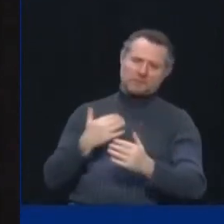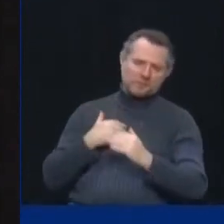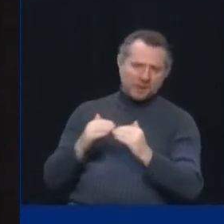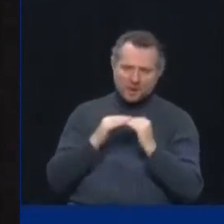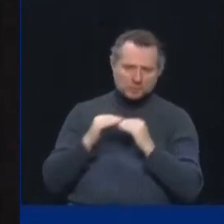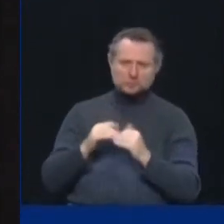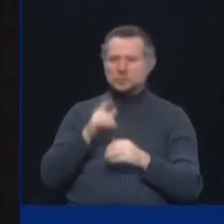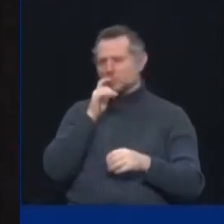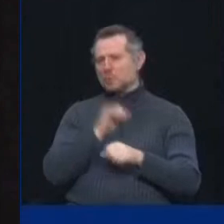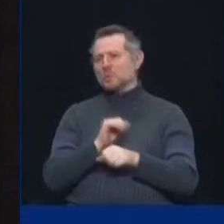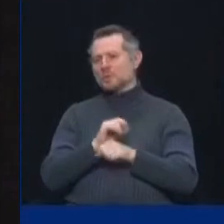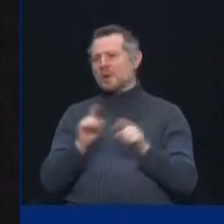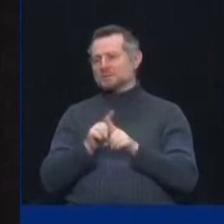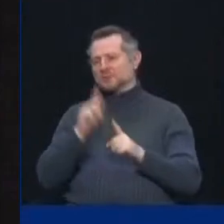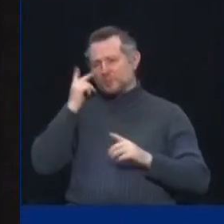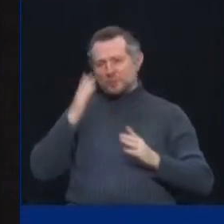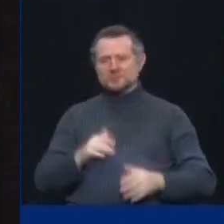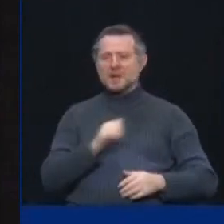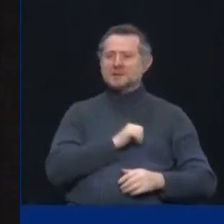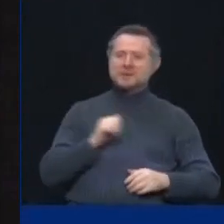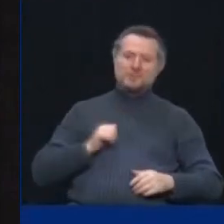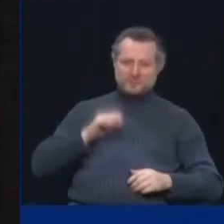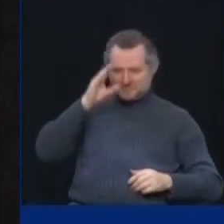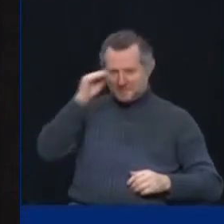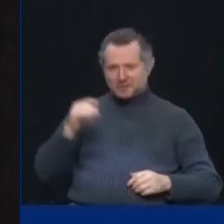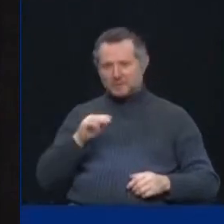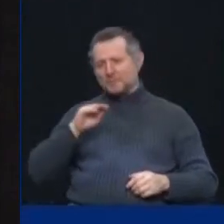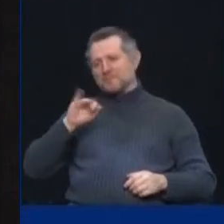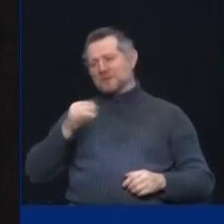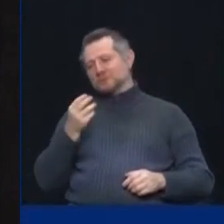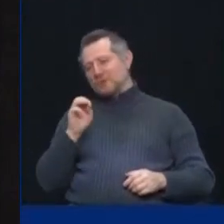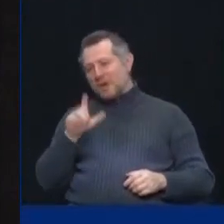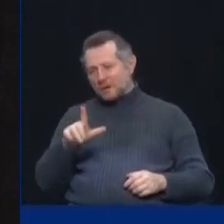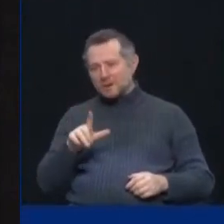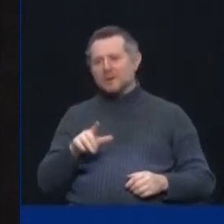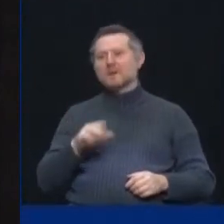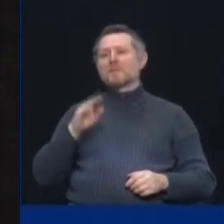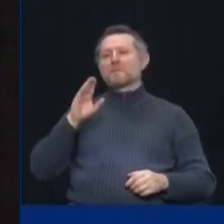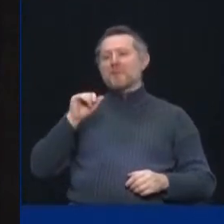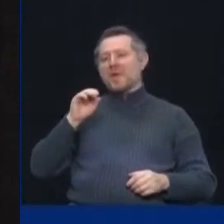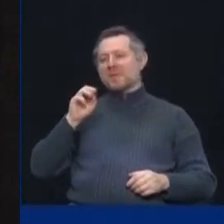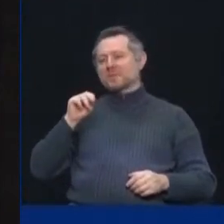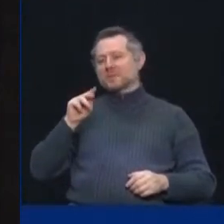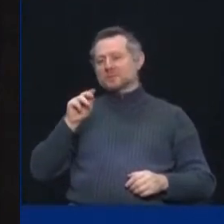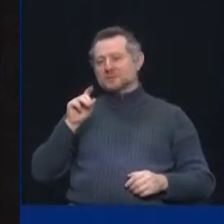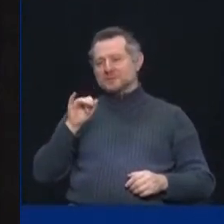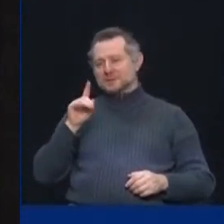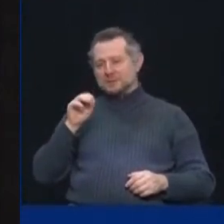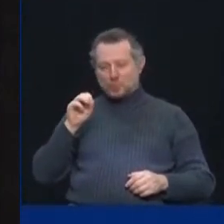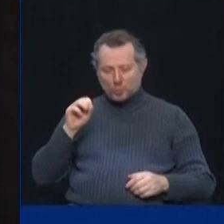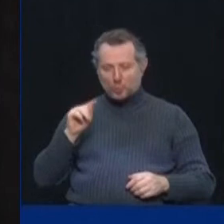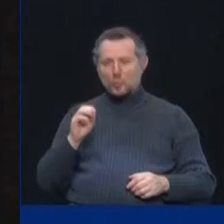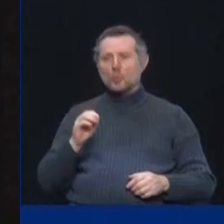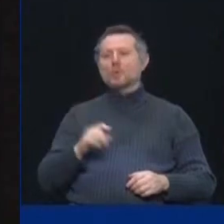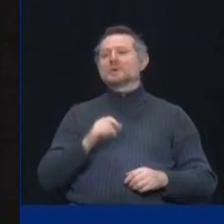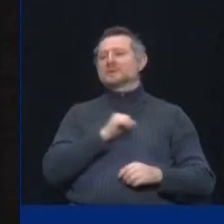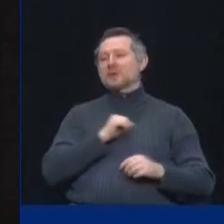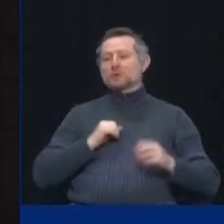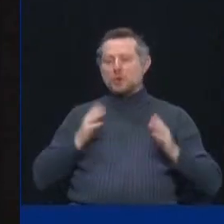We have Assemblymember Michael Benedetto. We have State Senator Jamal Bailey. When you speak of the financing